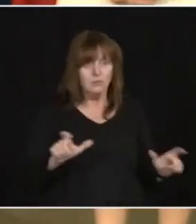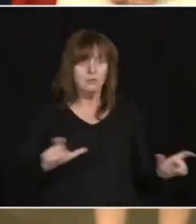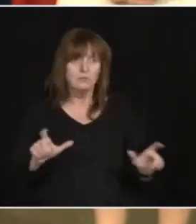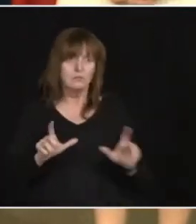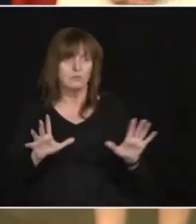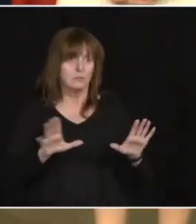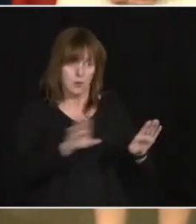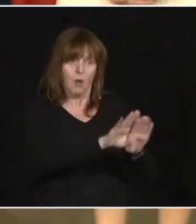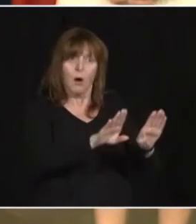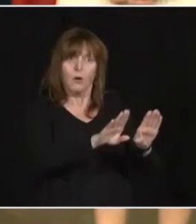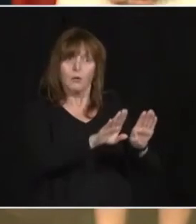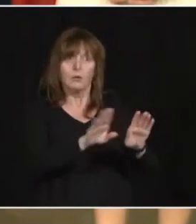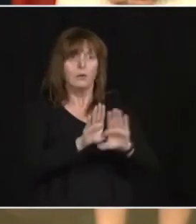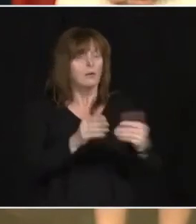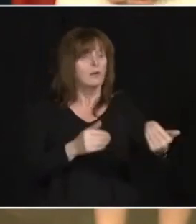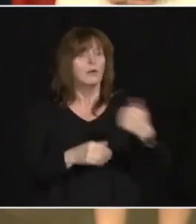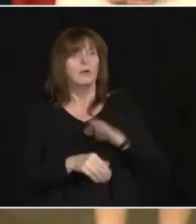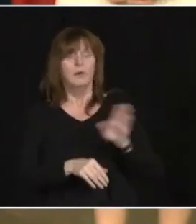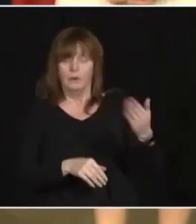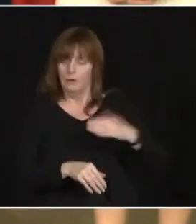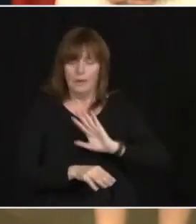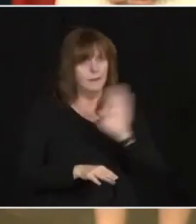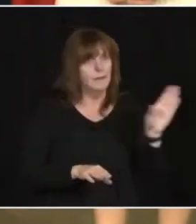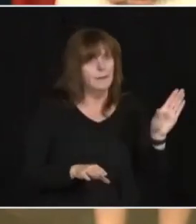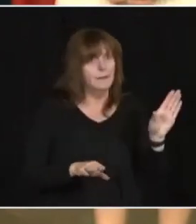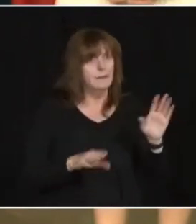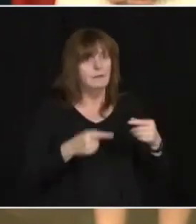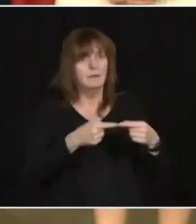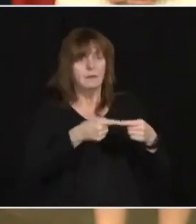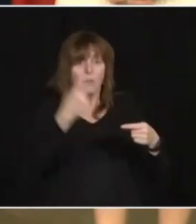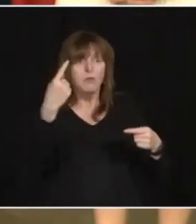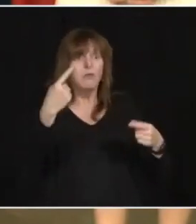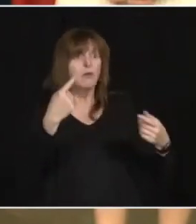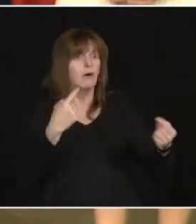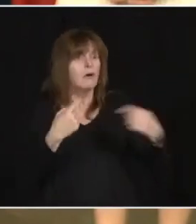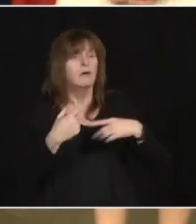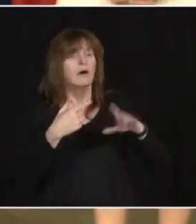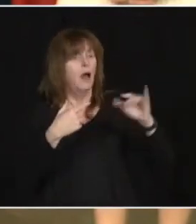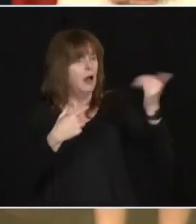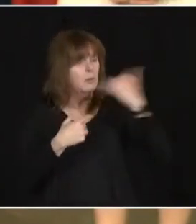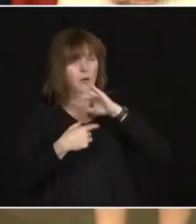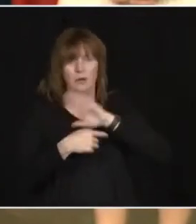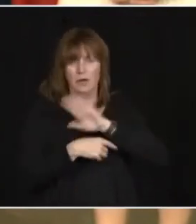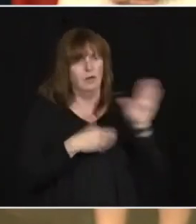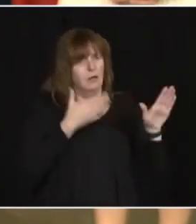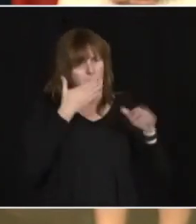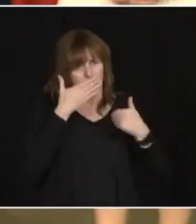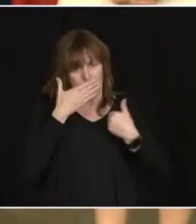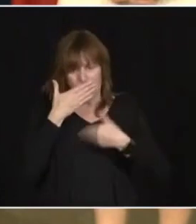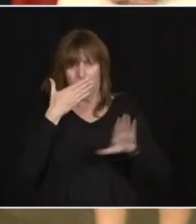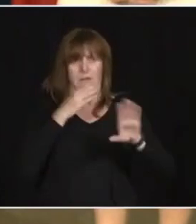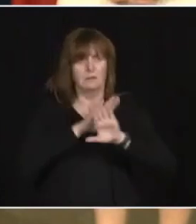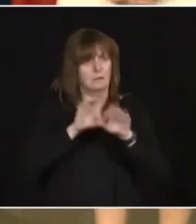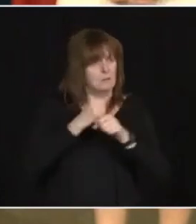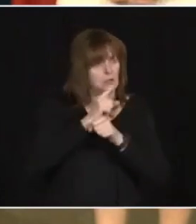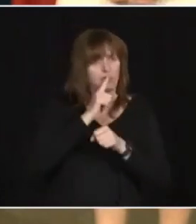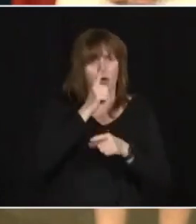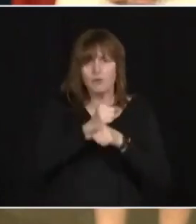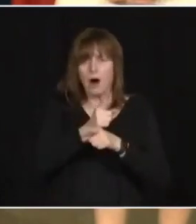closed. We need to make sure that at our airports we have the proper people there, at least asking questions, making sure